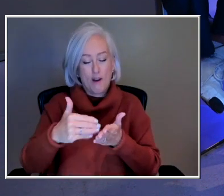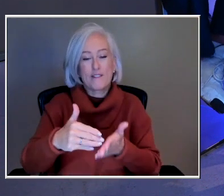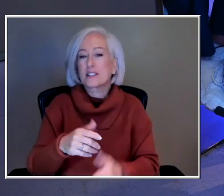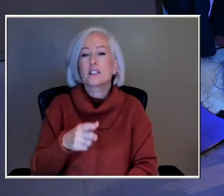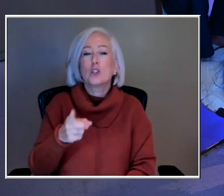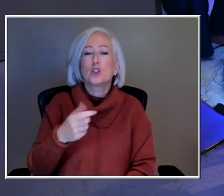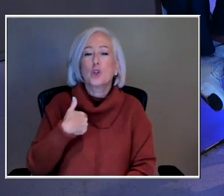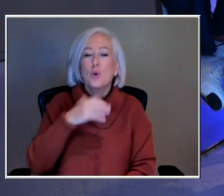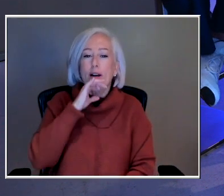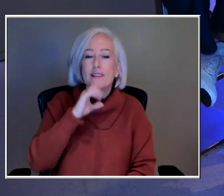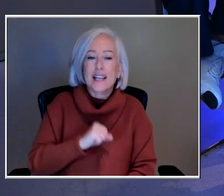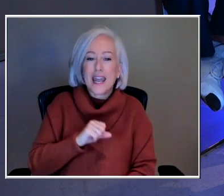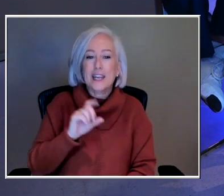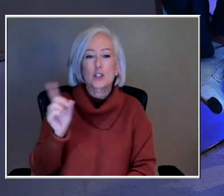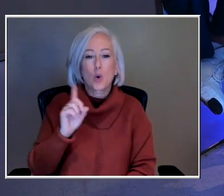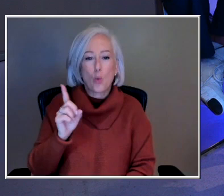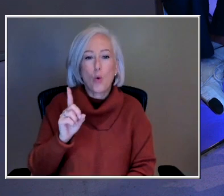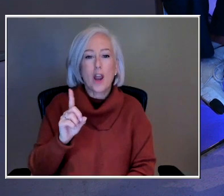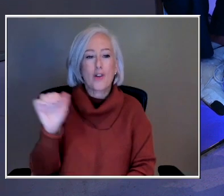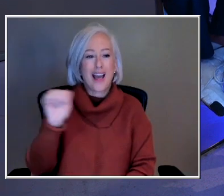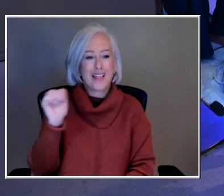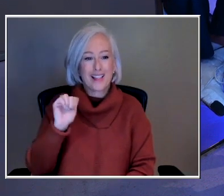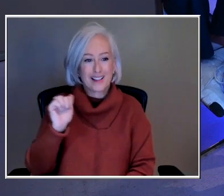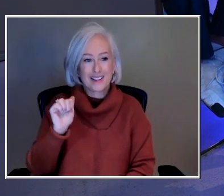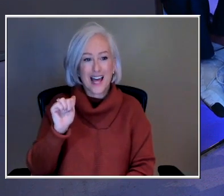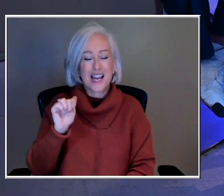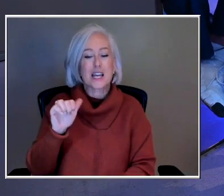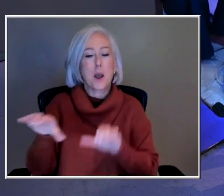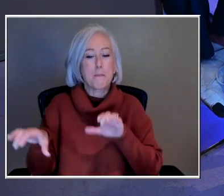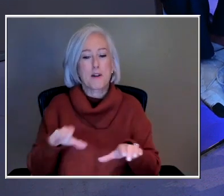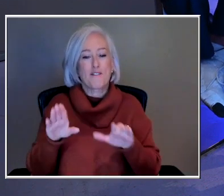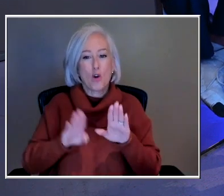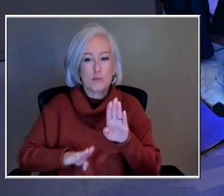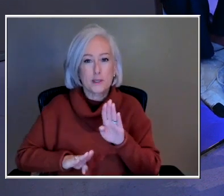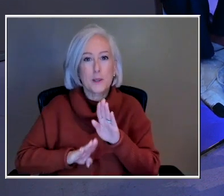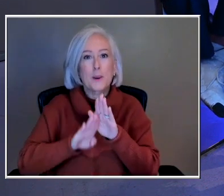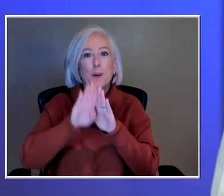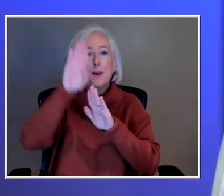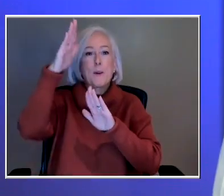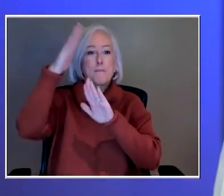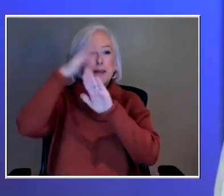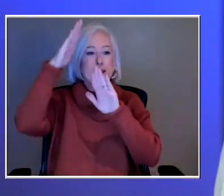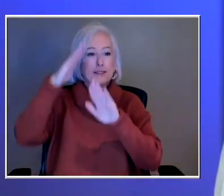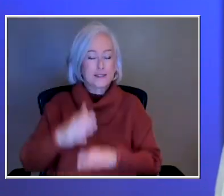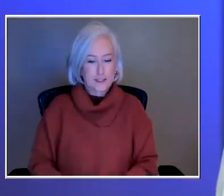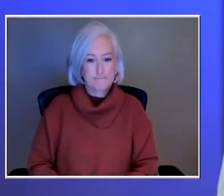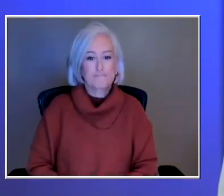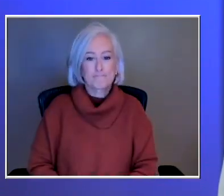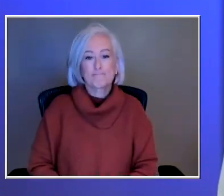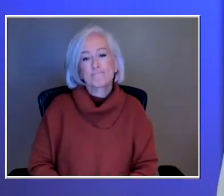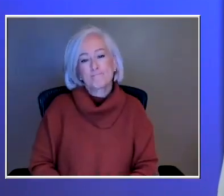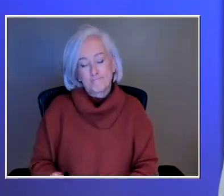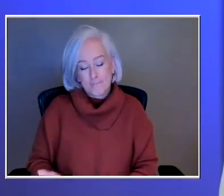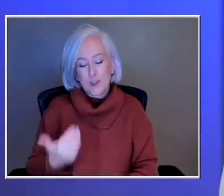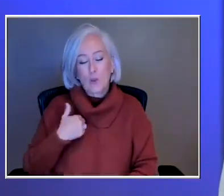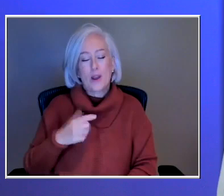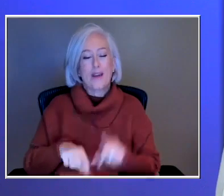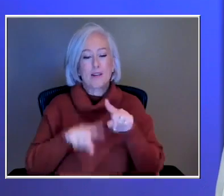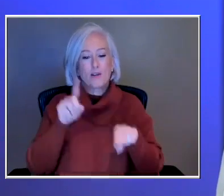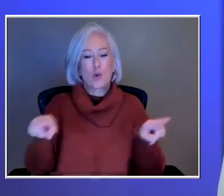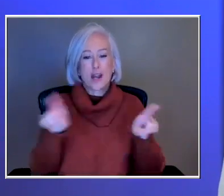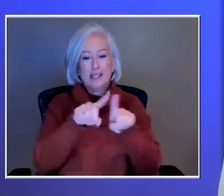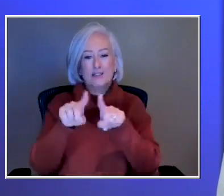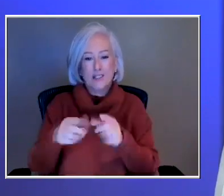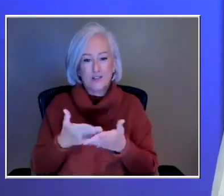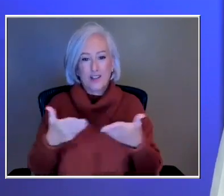athletic performance peaks? Do we know much about that? Yeah, there certainly is, and there's a variety of things that play into athletic performance. It